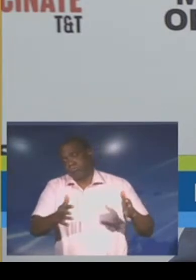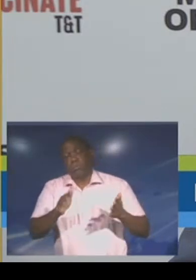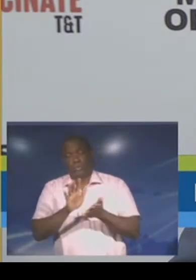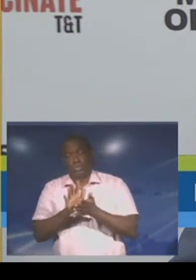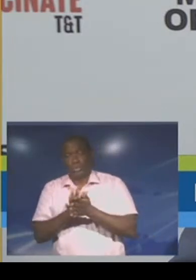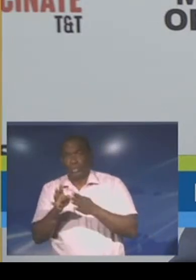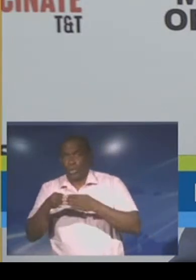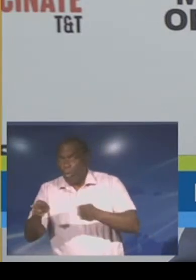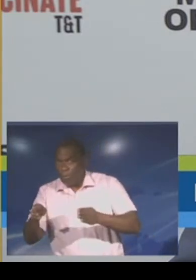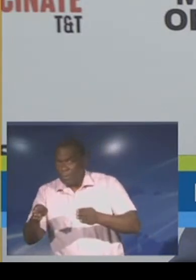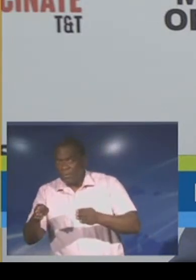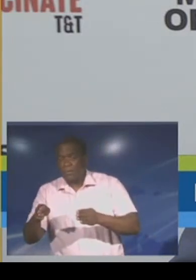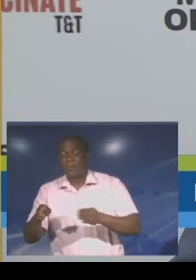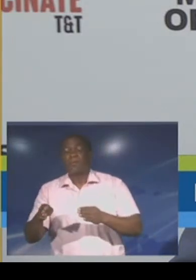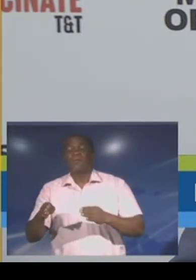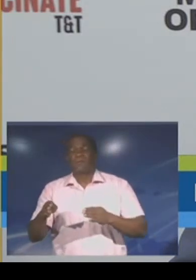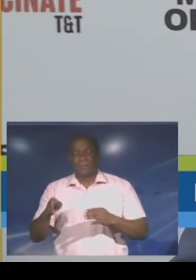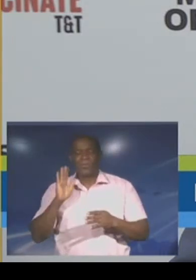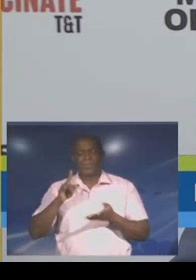months, from